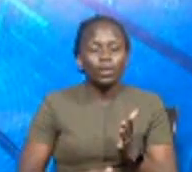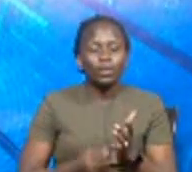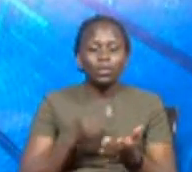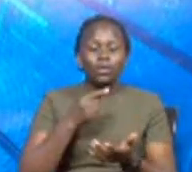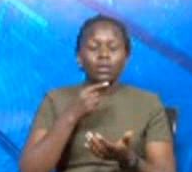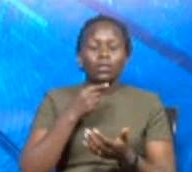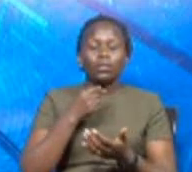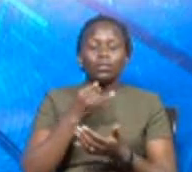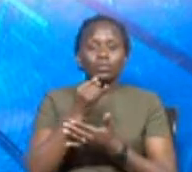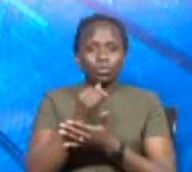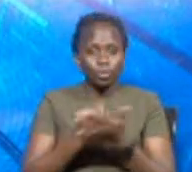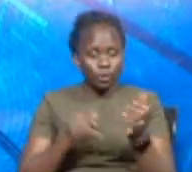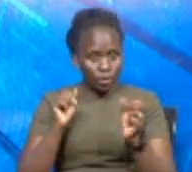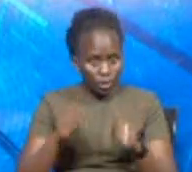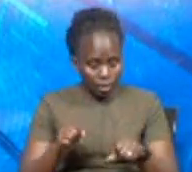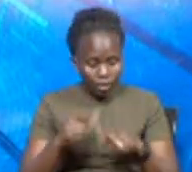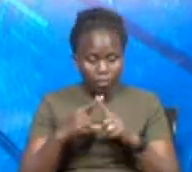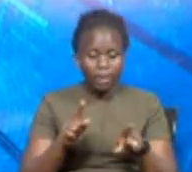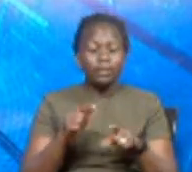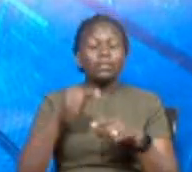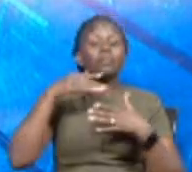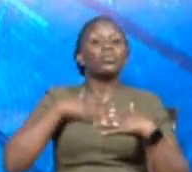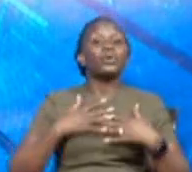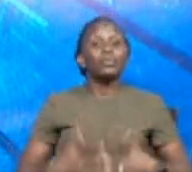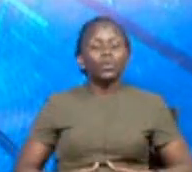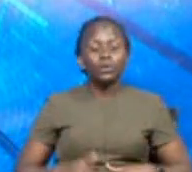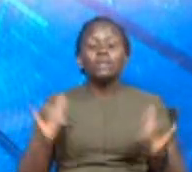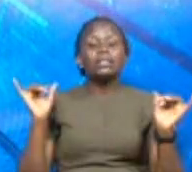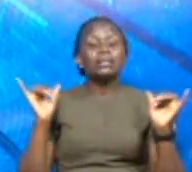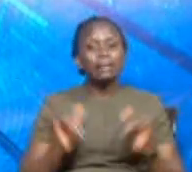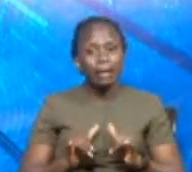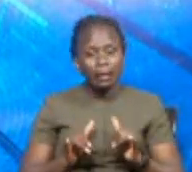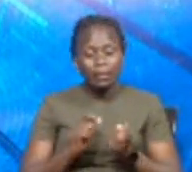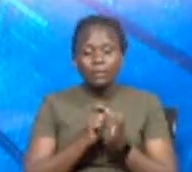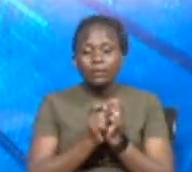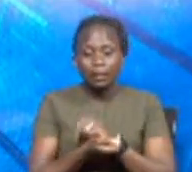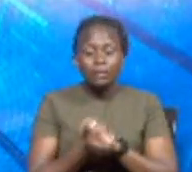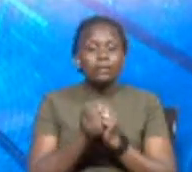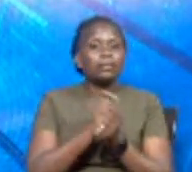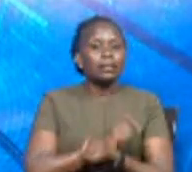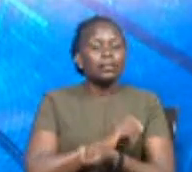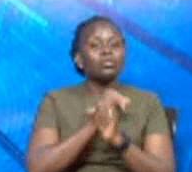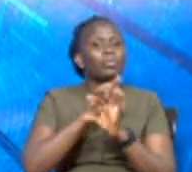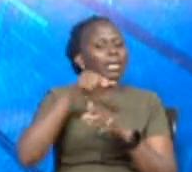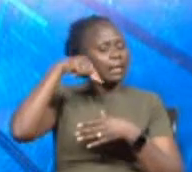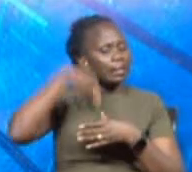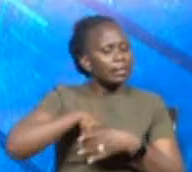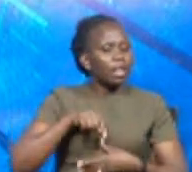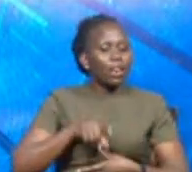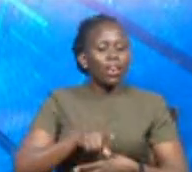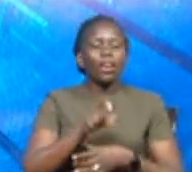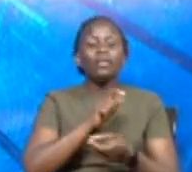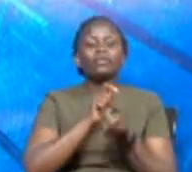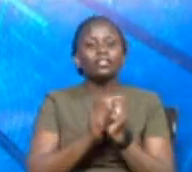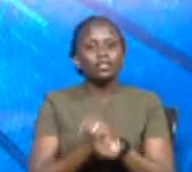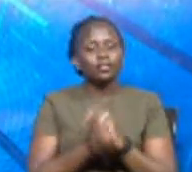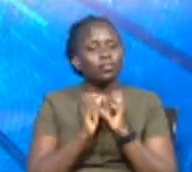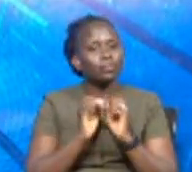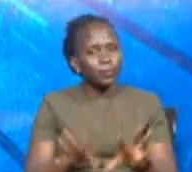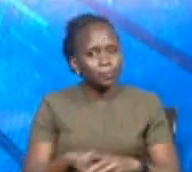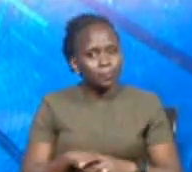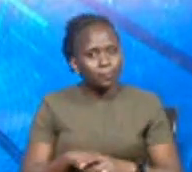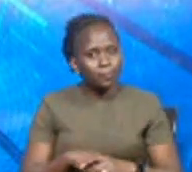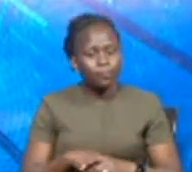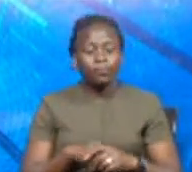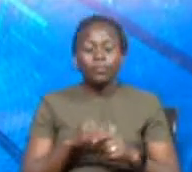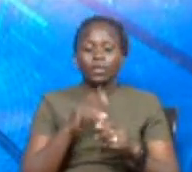they're on treatment. Mm. And there are so many causes for this. But the main cause is adherence. People